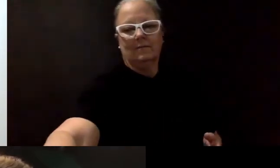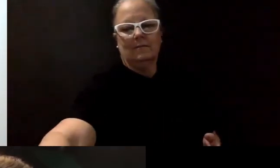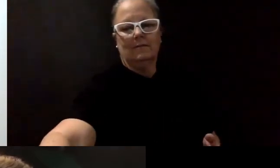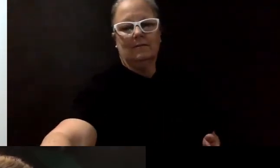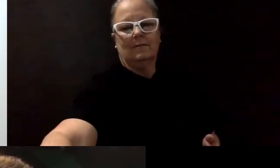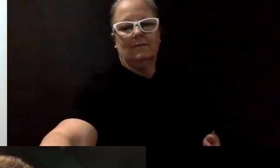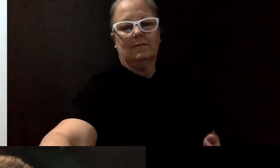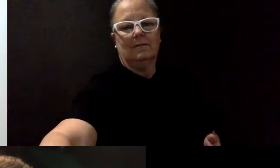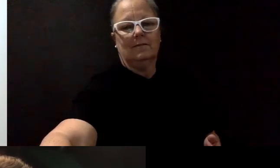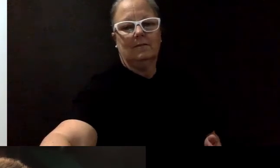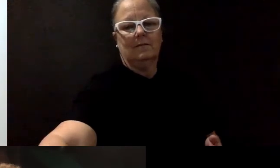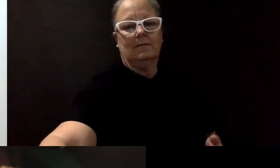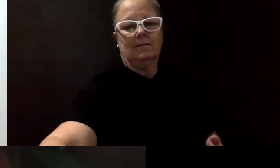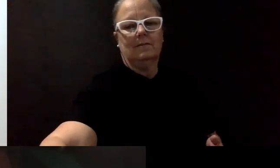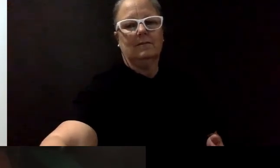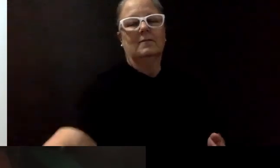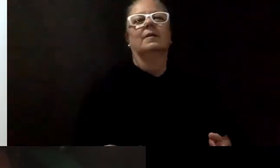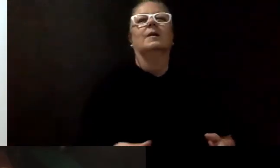society?